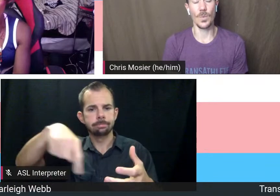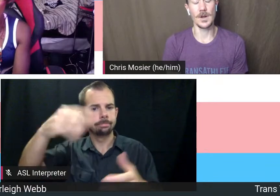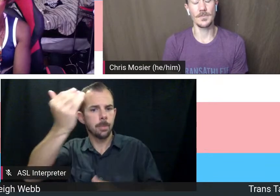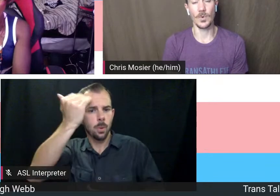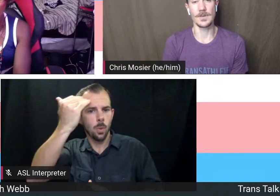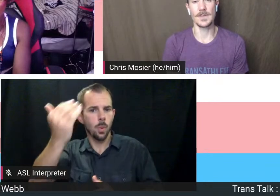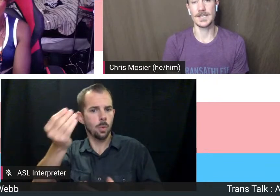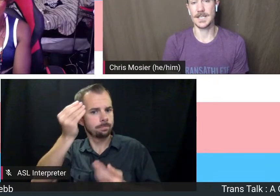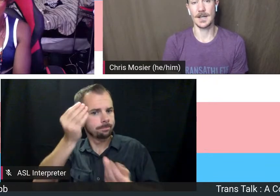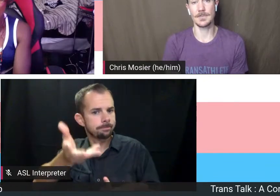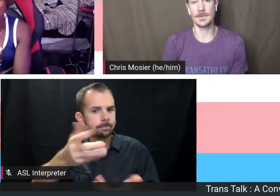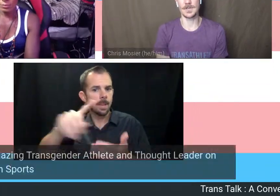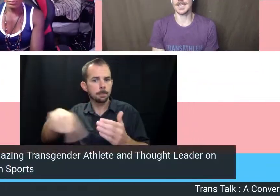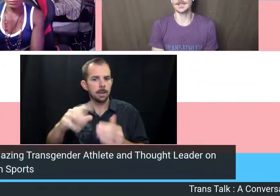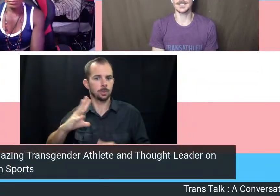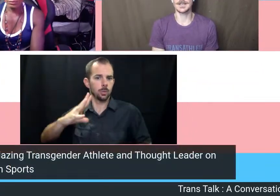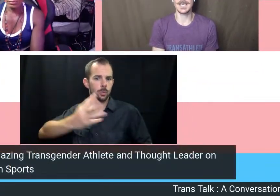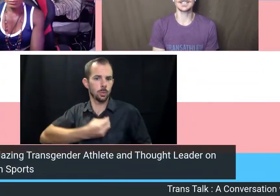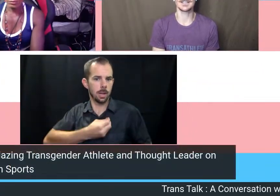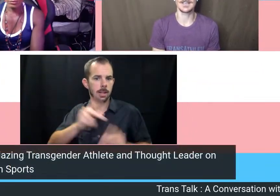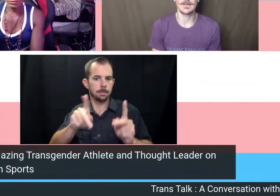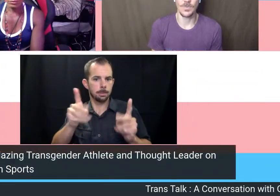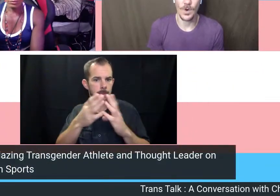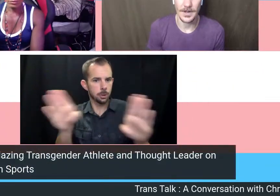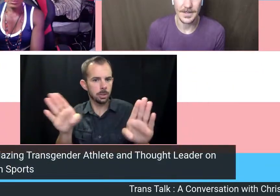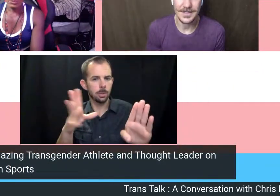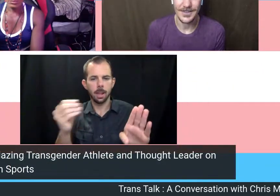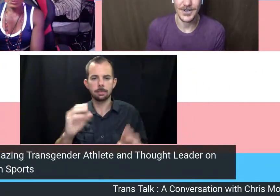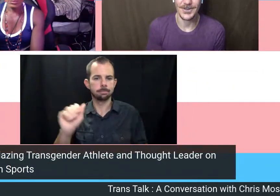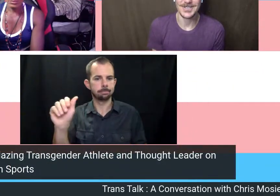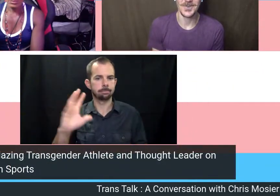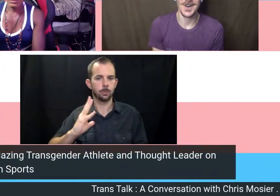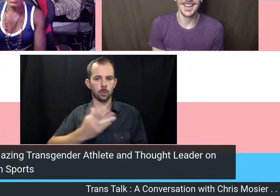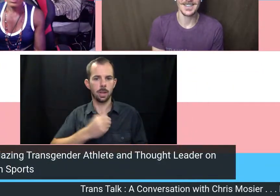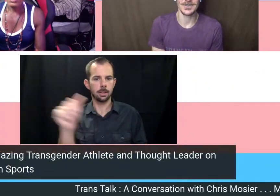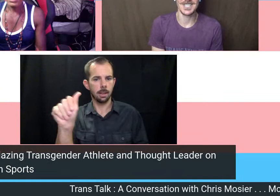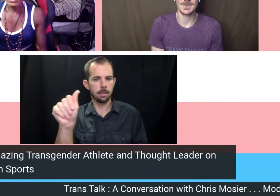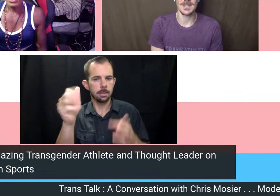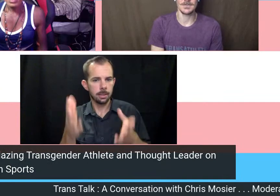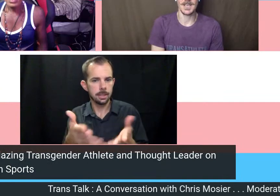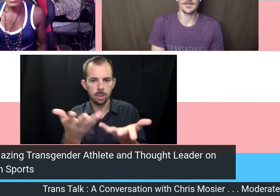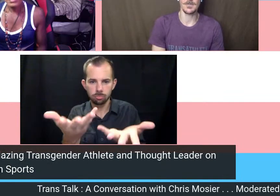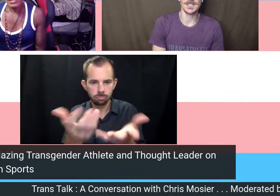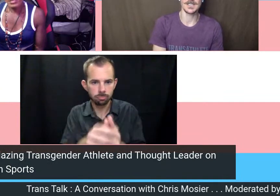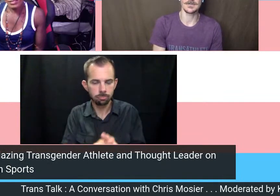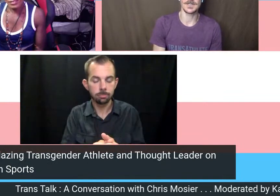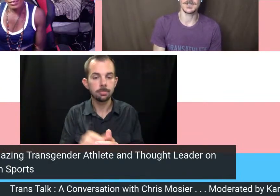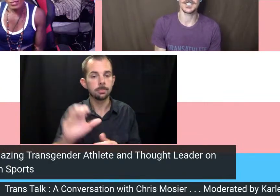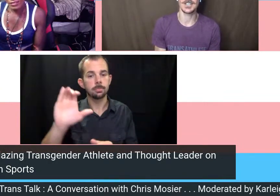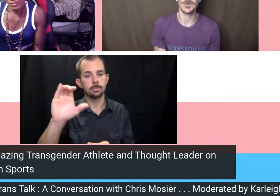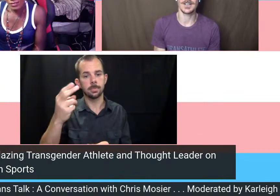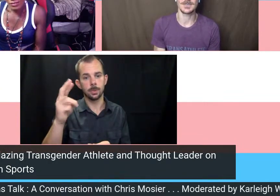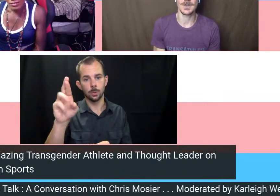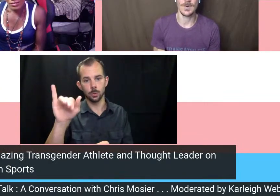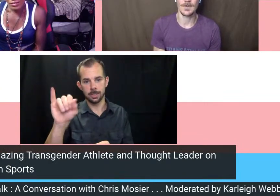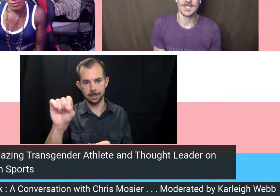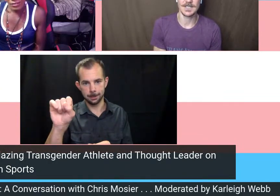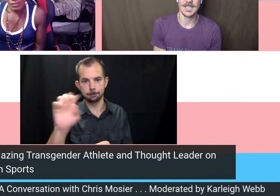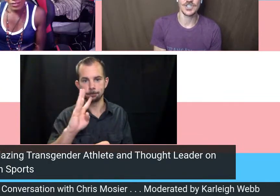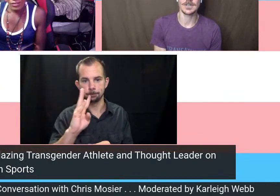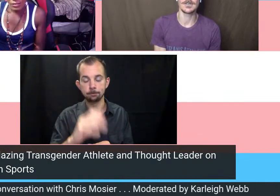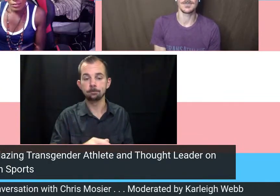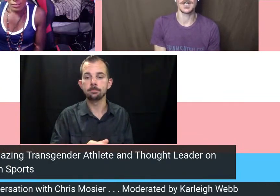I think one important thing is that I'm a case study of one, so I can only speak on behalf of myself as much as I try to be